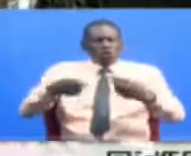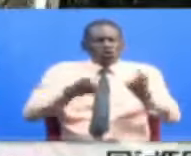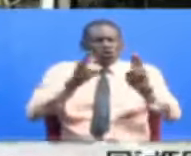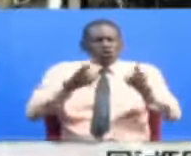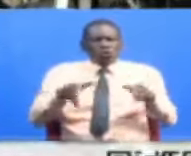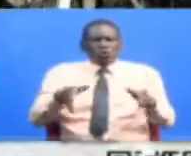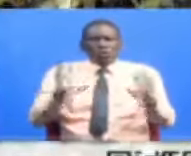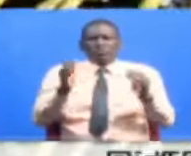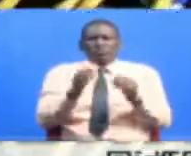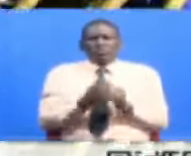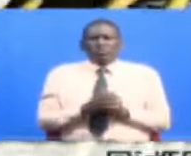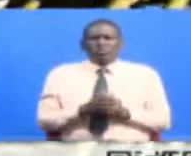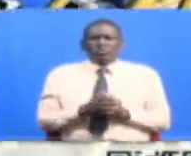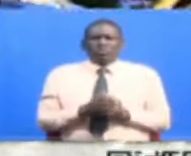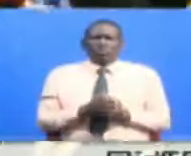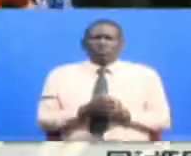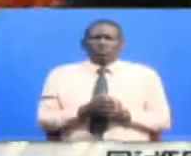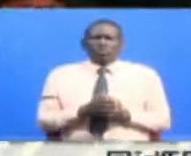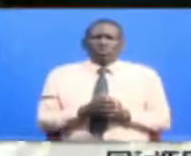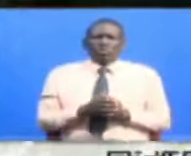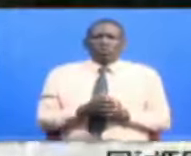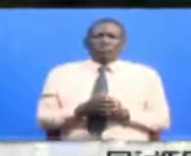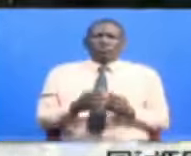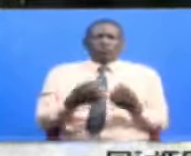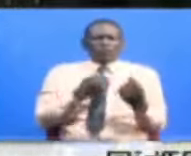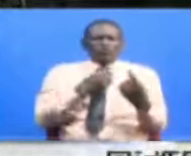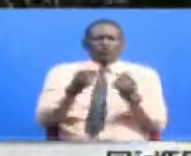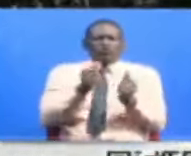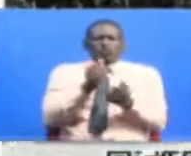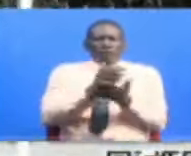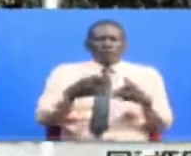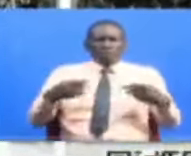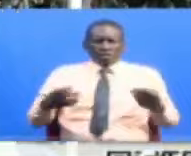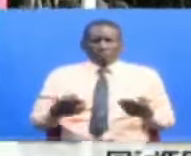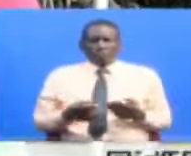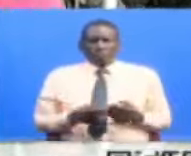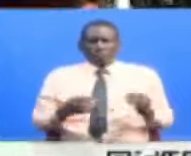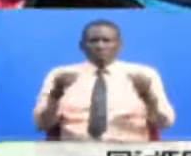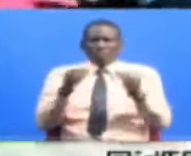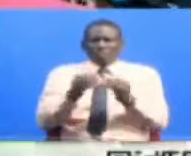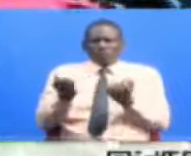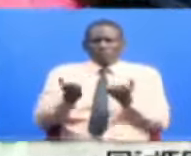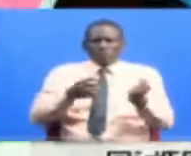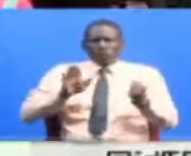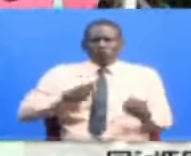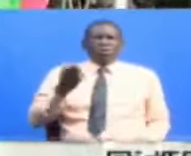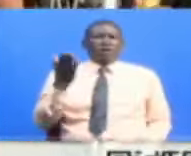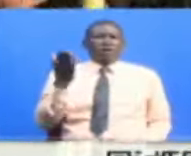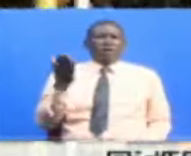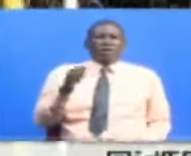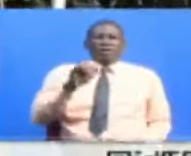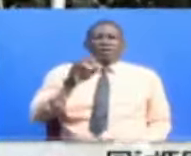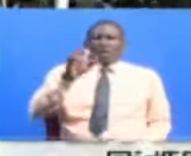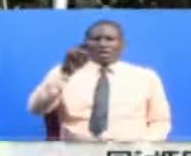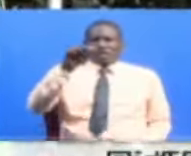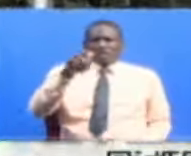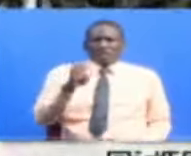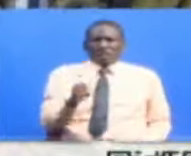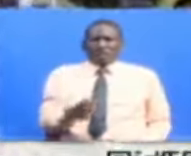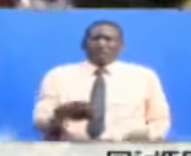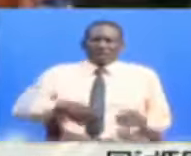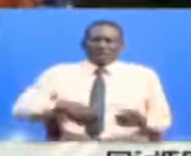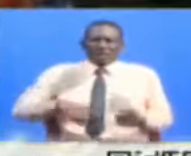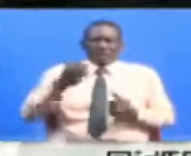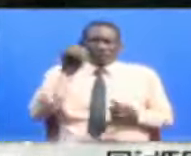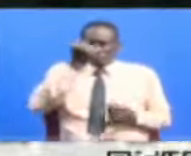normally. I got a chance to speak to some residents. Meet businesswoman Irene Nyamboka. She sells